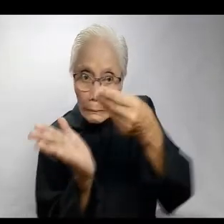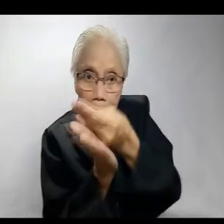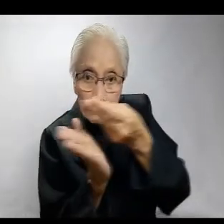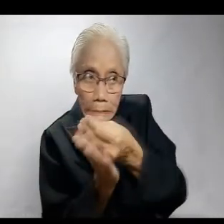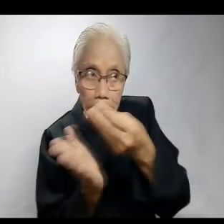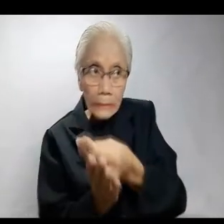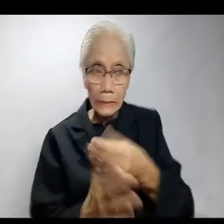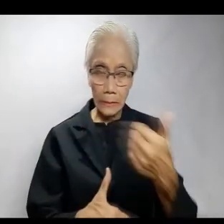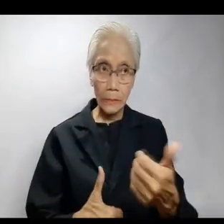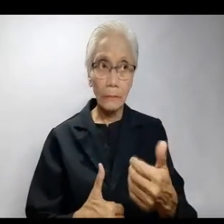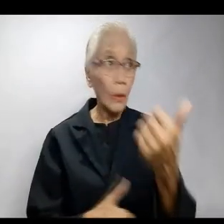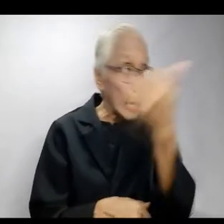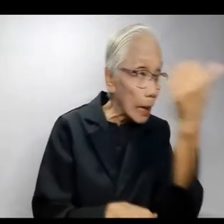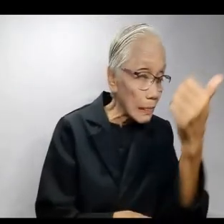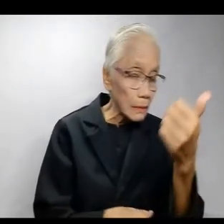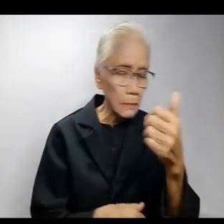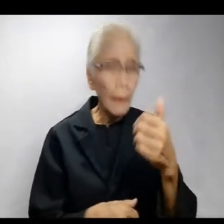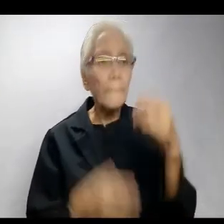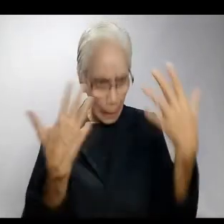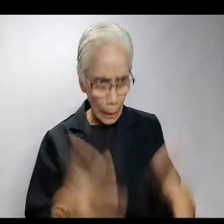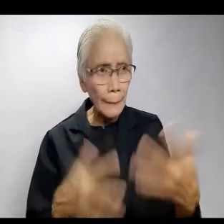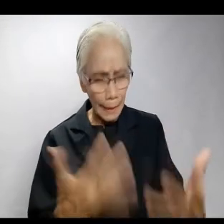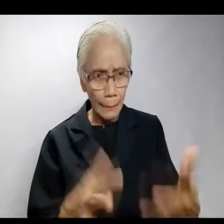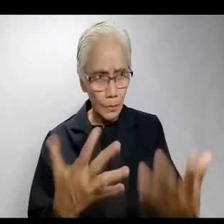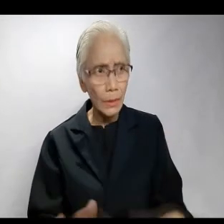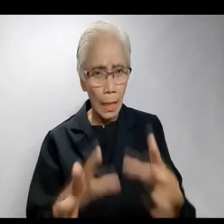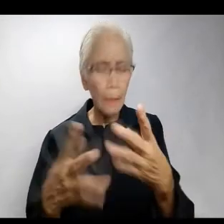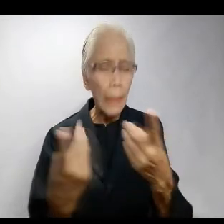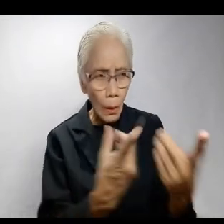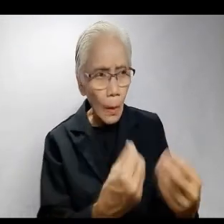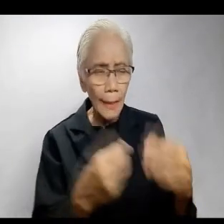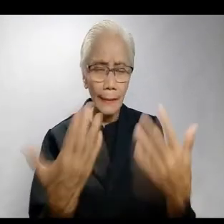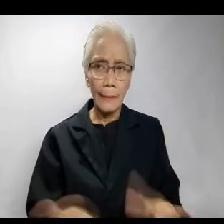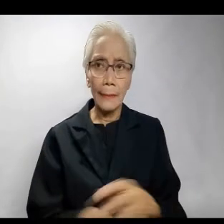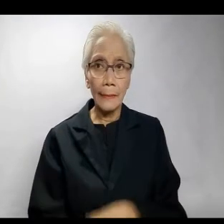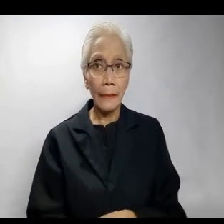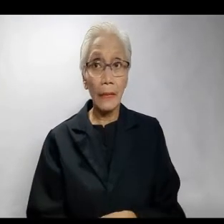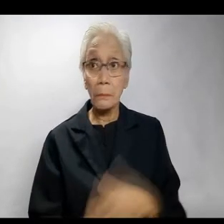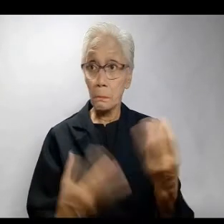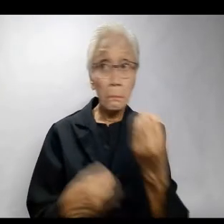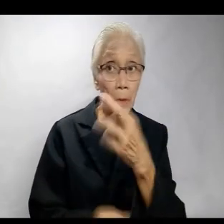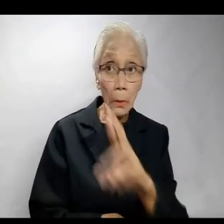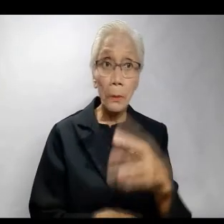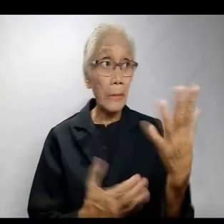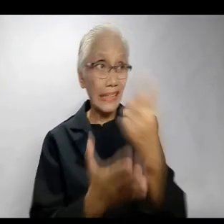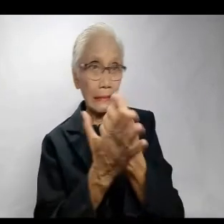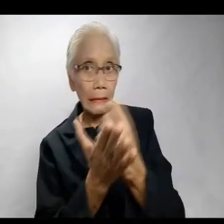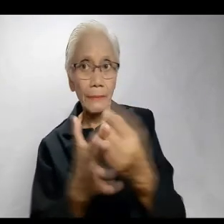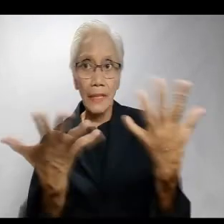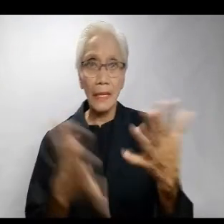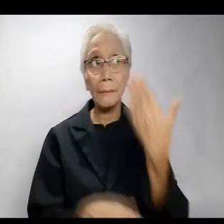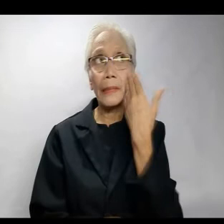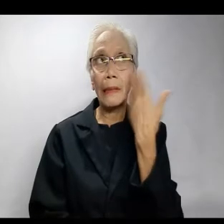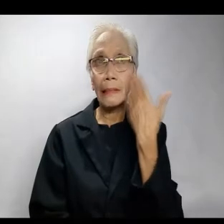bribing oneself or others to get things done. He also resorts to